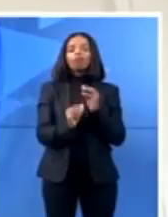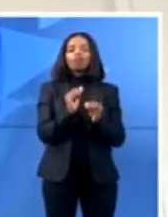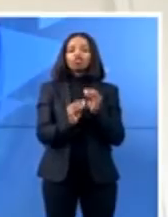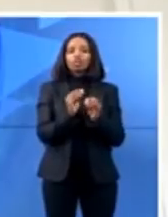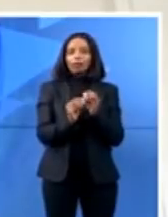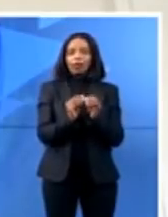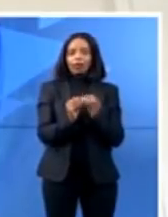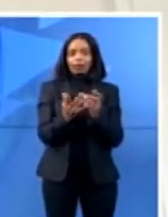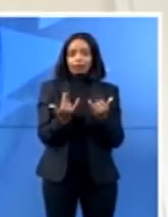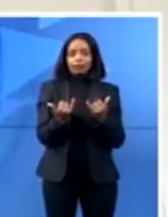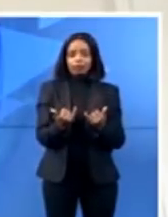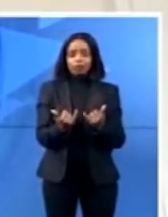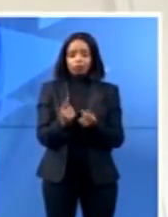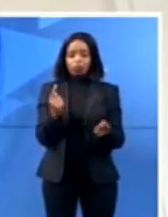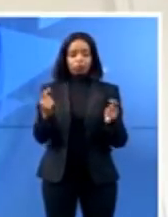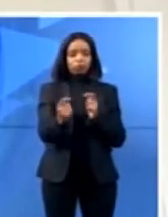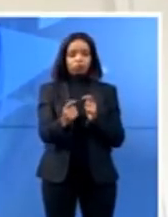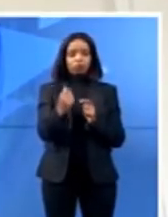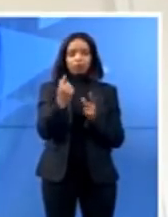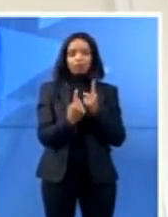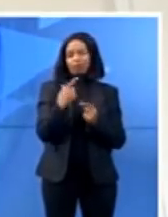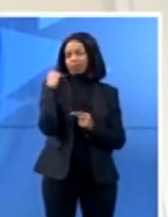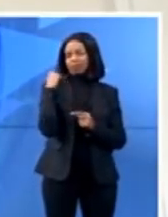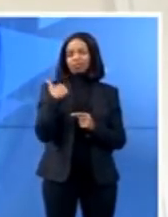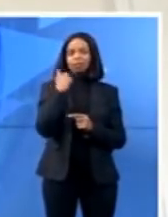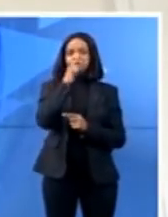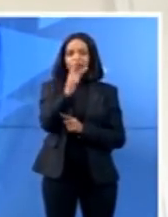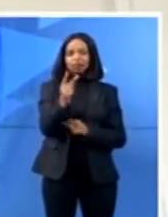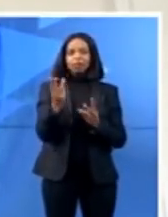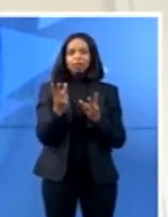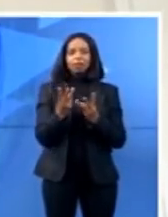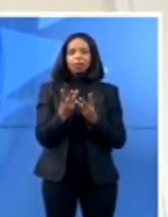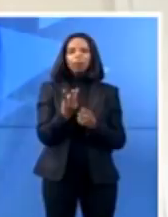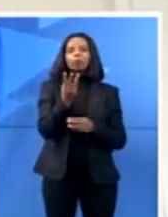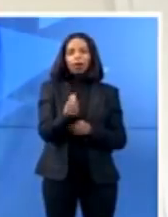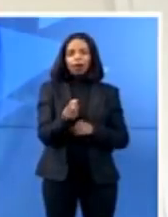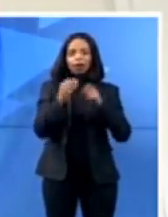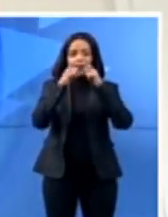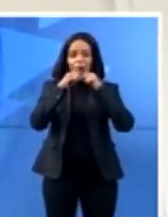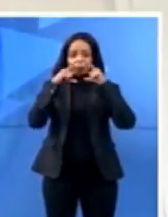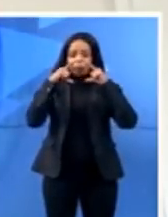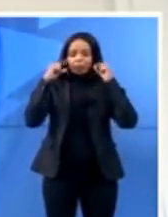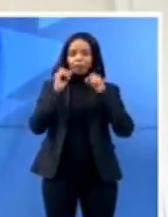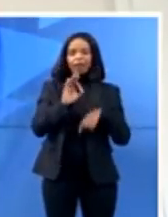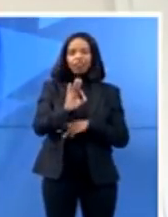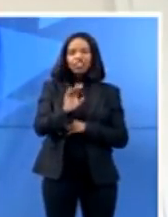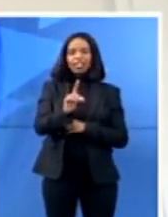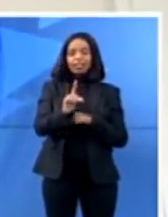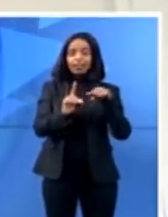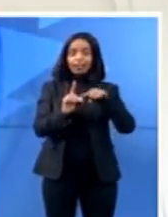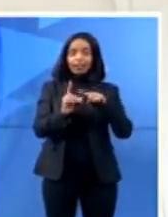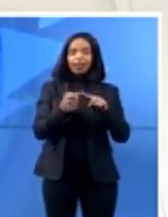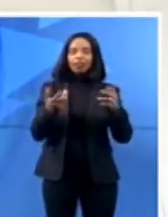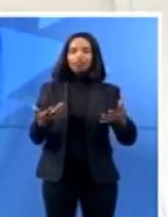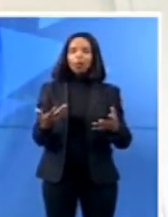yesterday, people who are looking at 3D printing of masks, who've taken it from a New York initiative and have just developed a